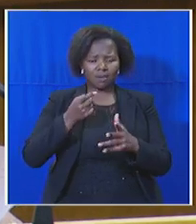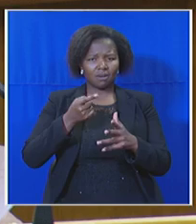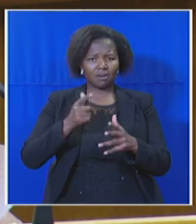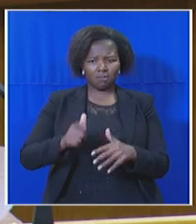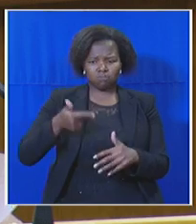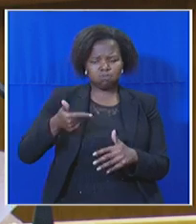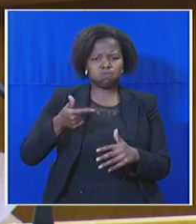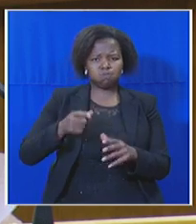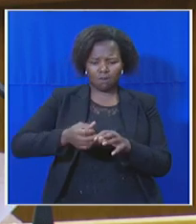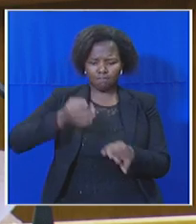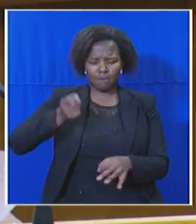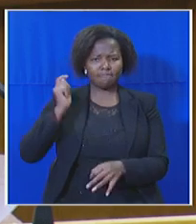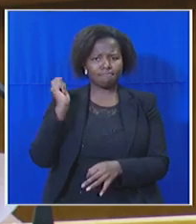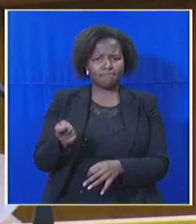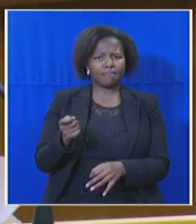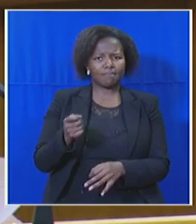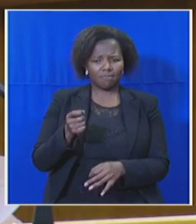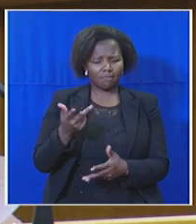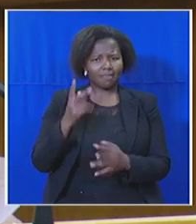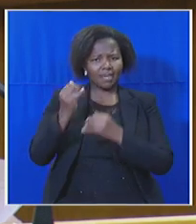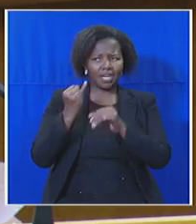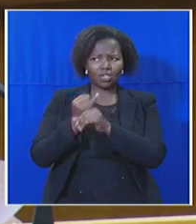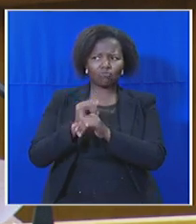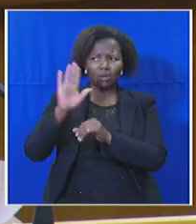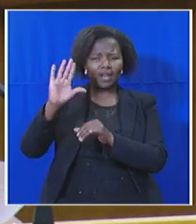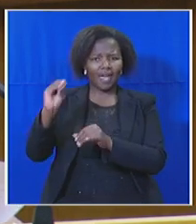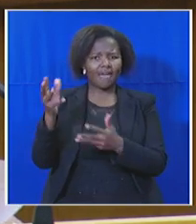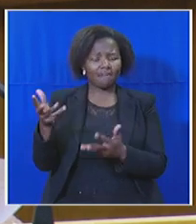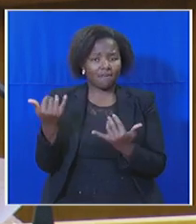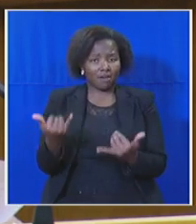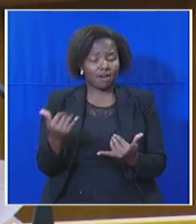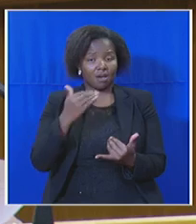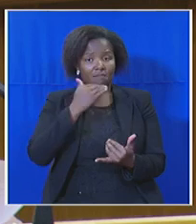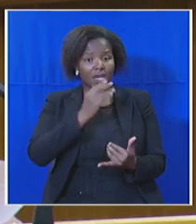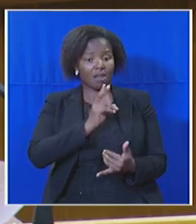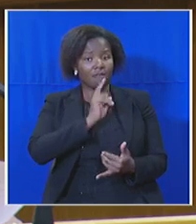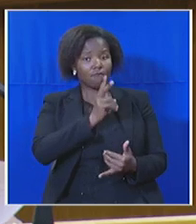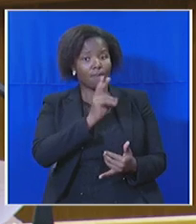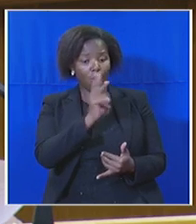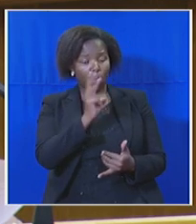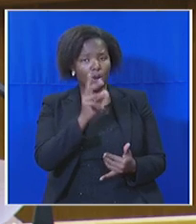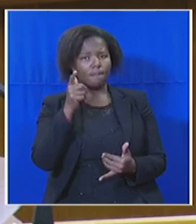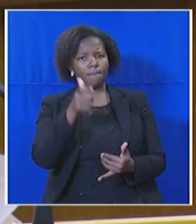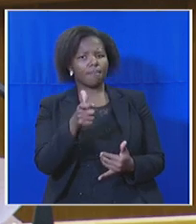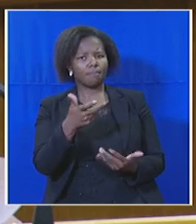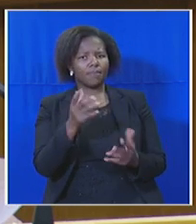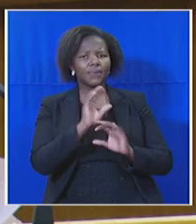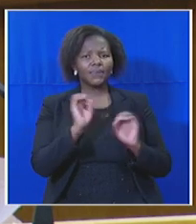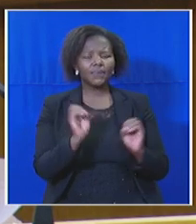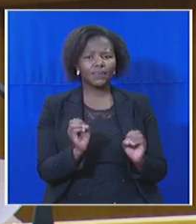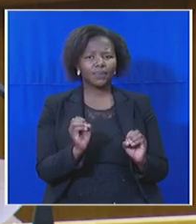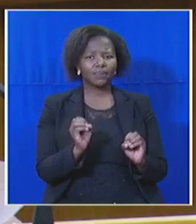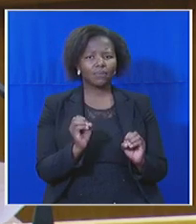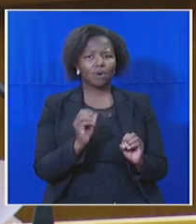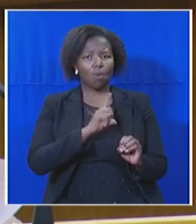international norm. Does not this lead them to escalate from a verbal warning to shooting with no pause in between? Why do they work